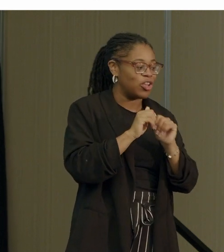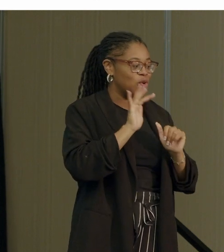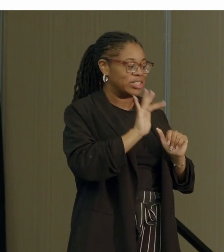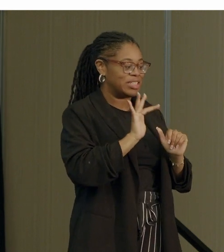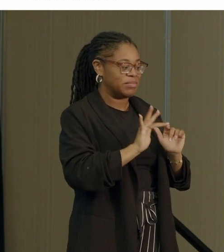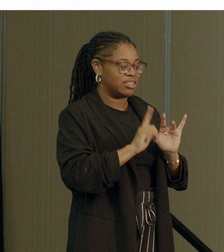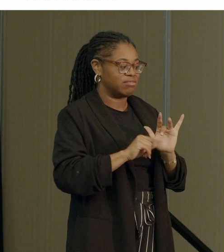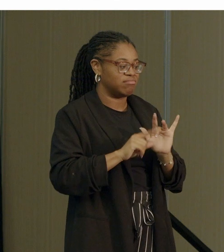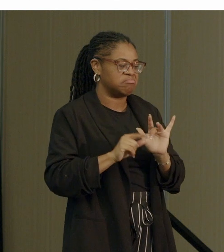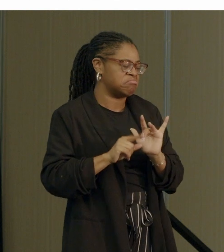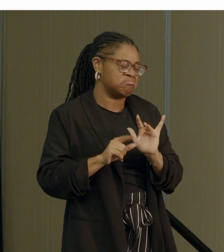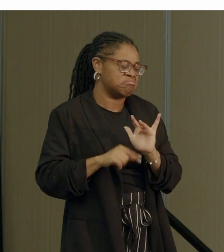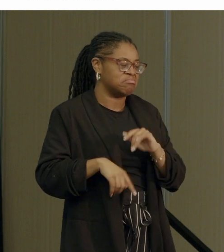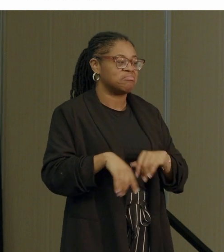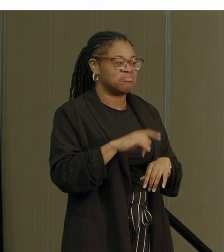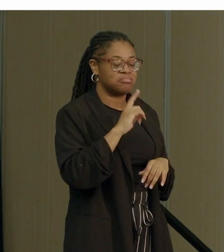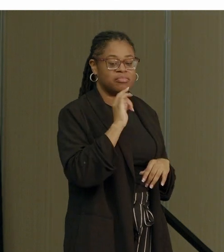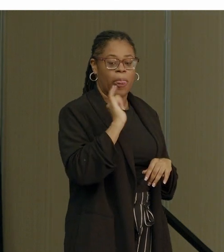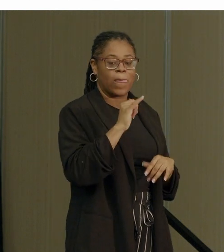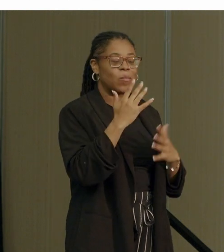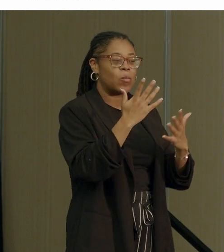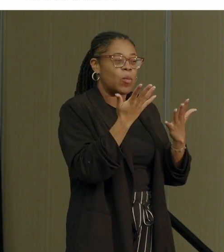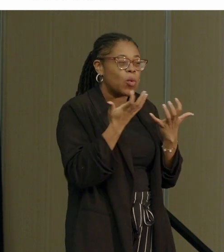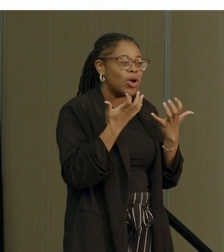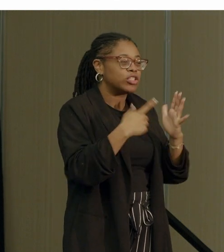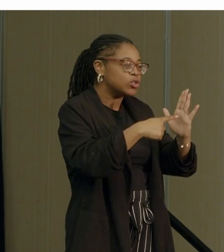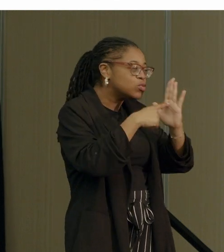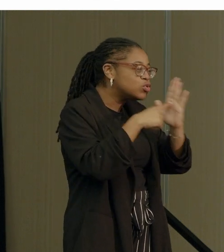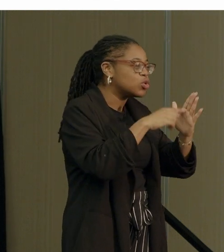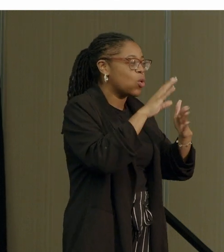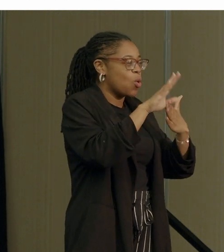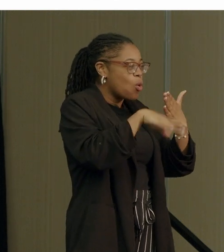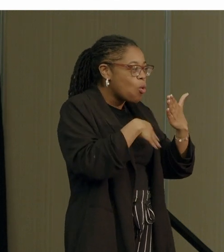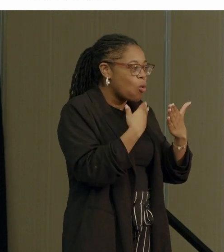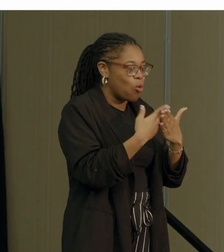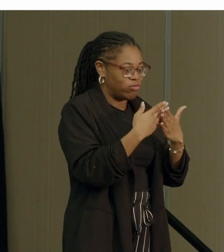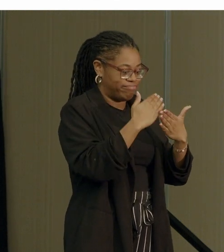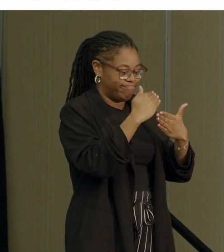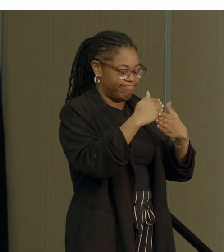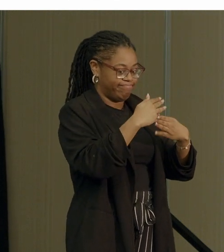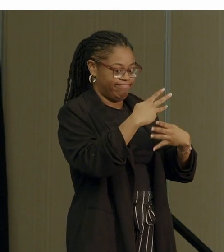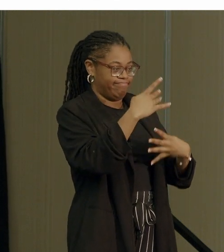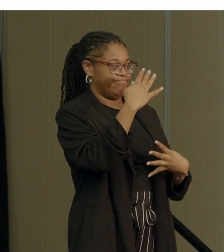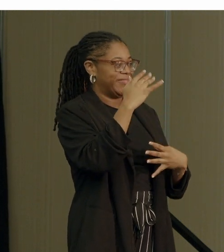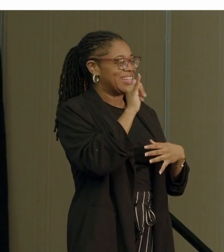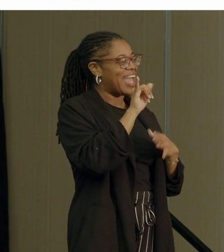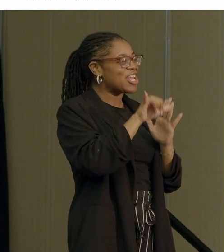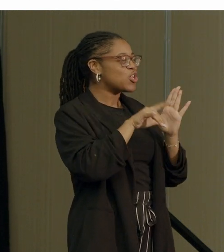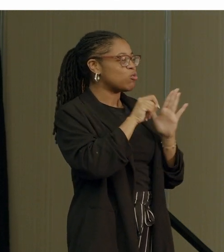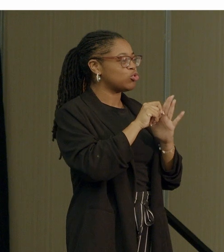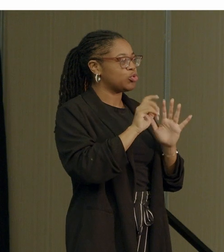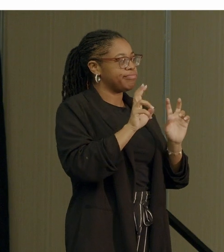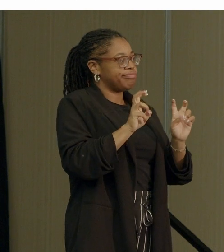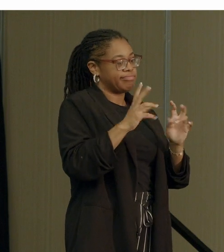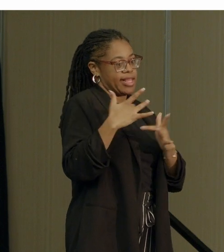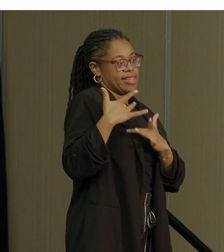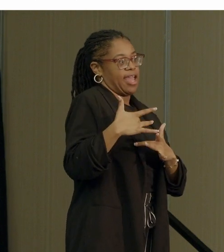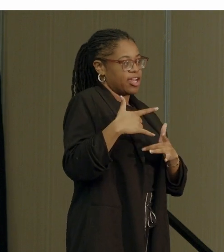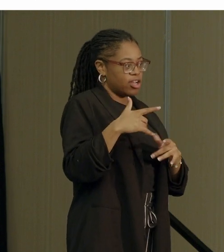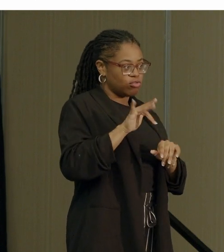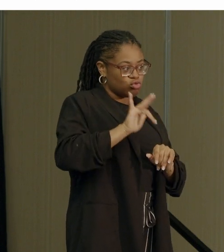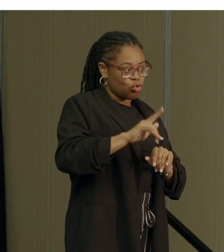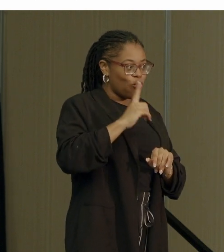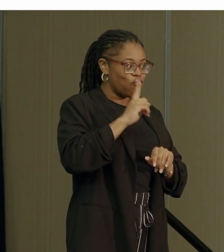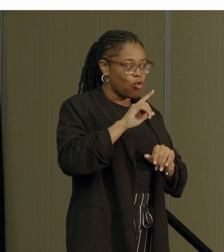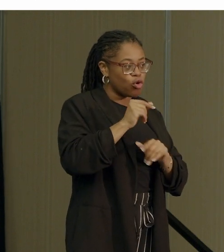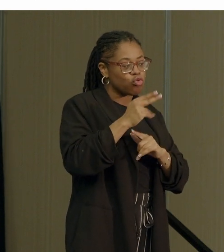for education features. We really wanted to bring those Podcastify, those YouTube-like controls to